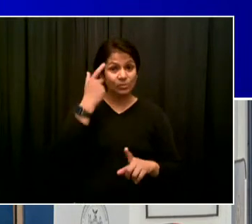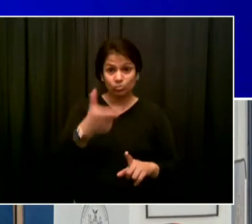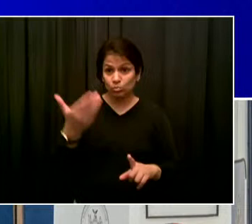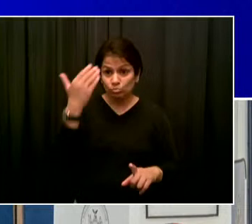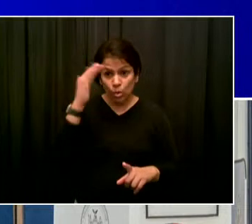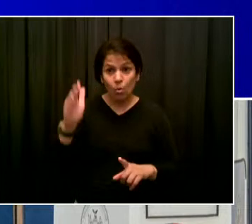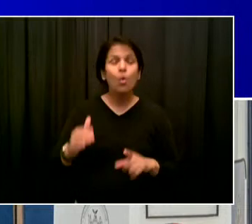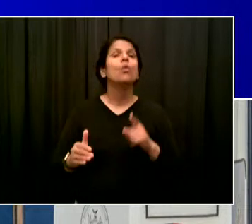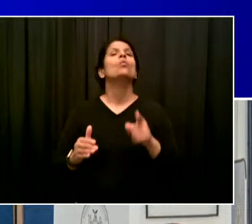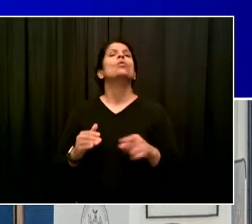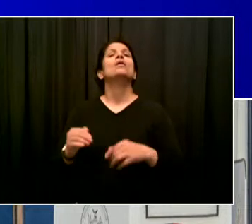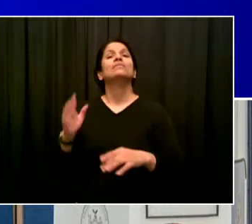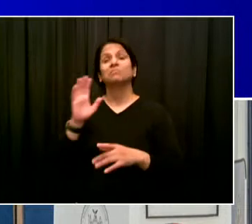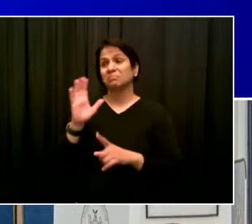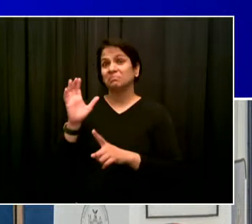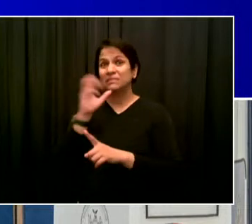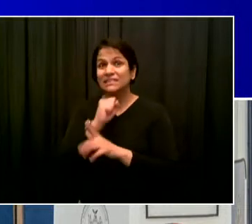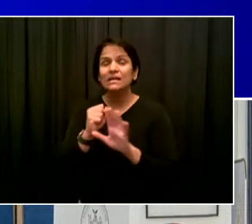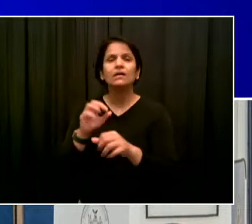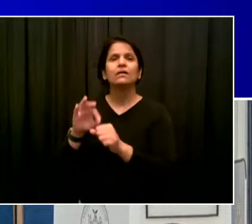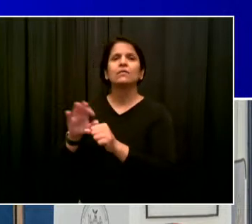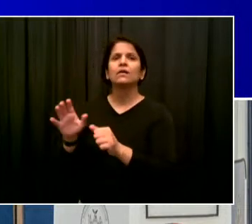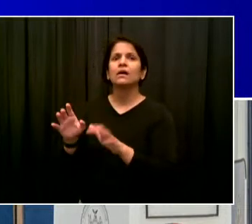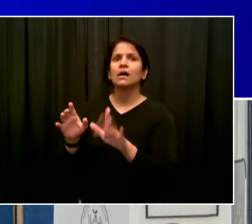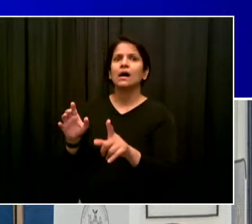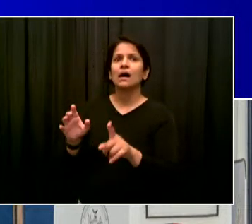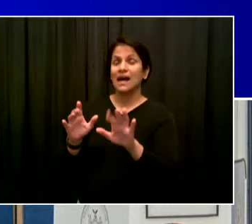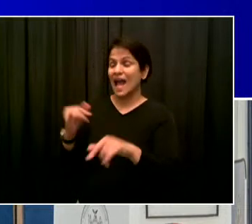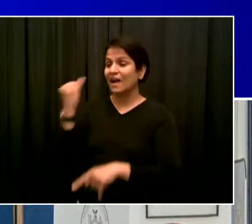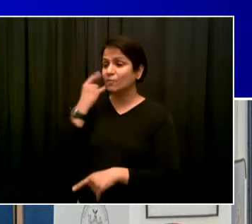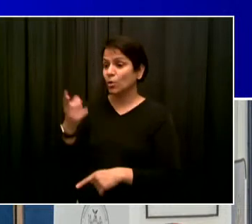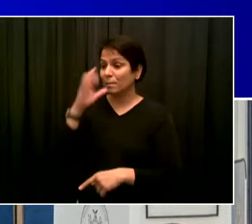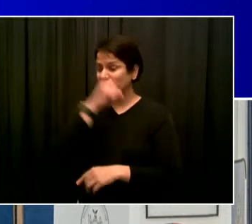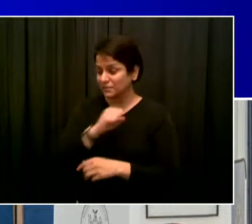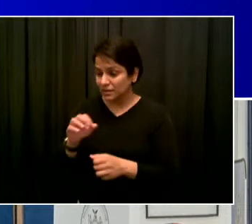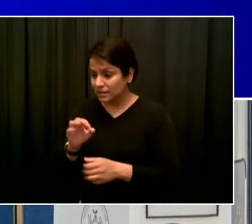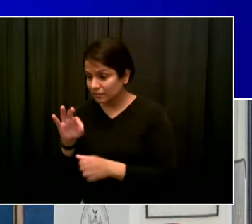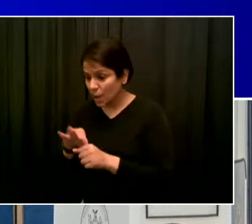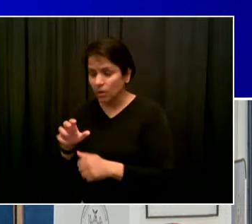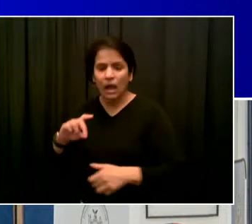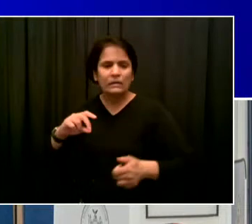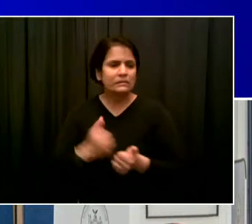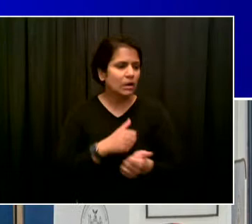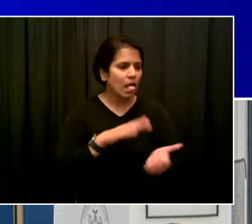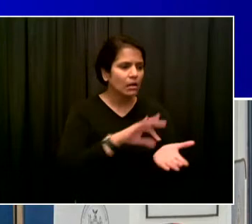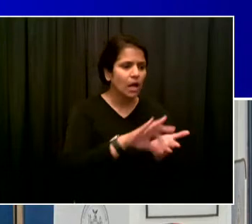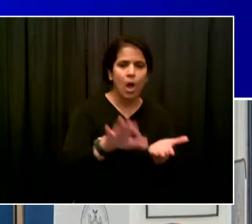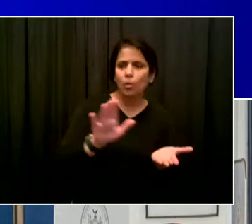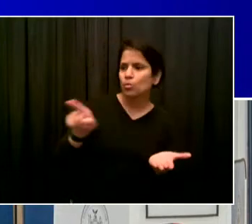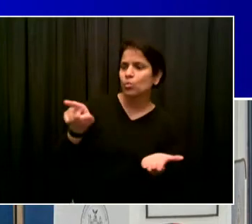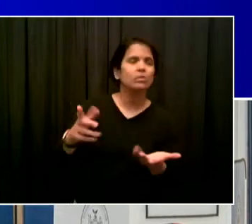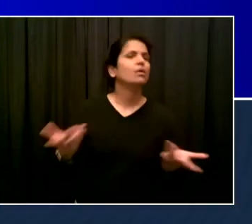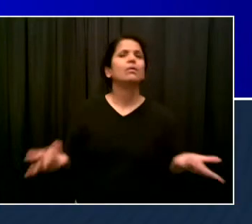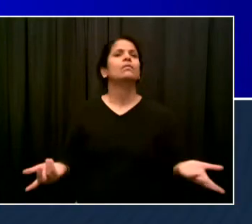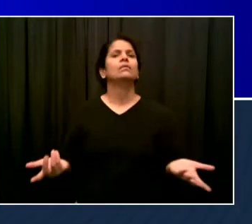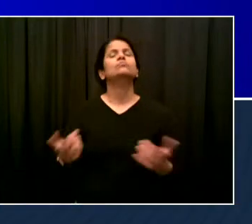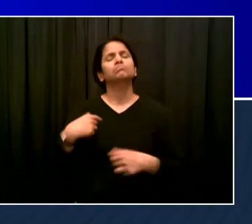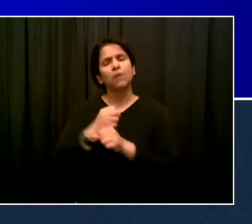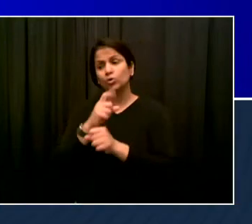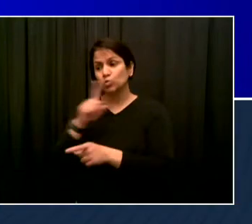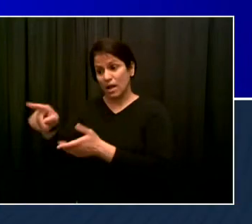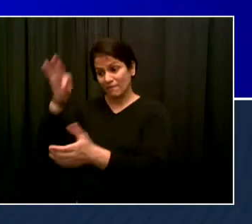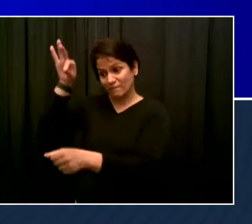horrible, horrible thing for this city. We need lots of people voting, everyone voting, and their vote to be fully counted. So today we announce